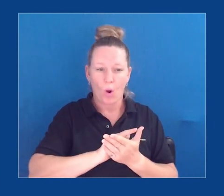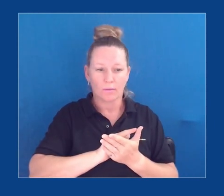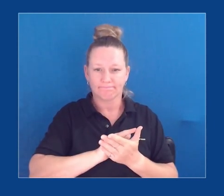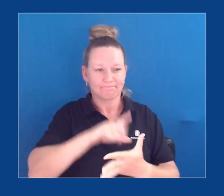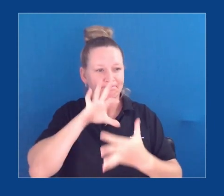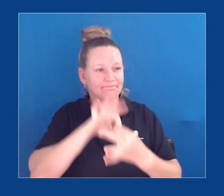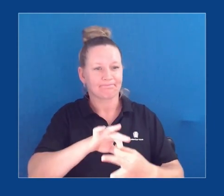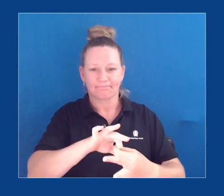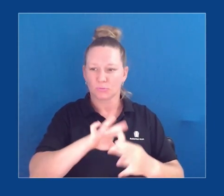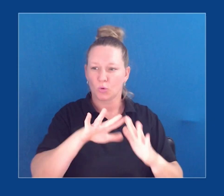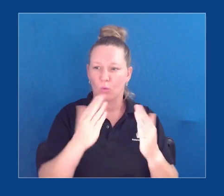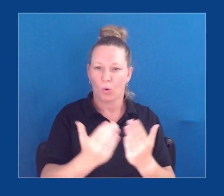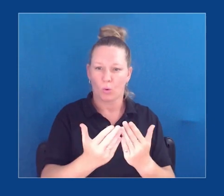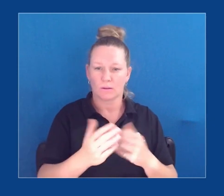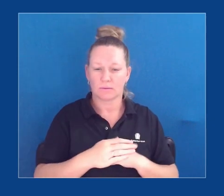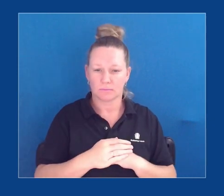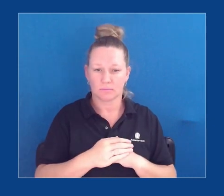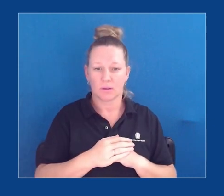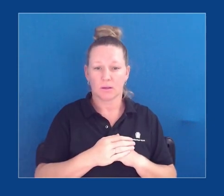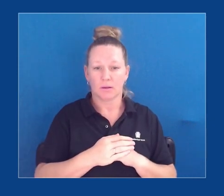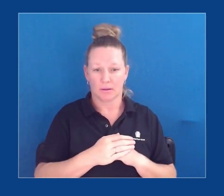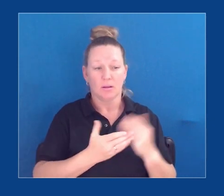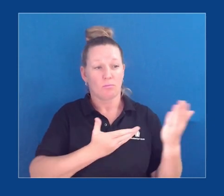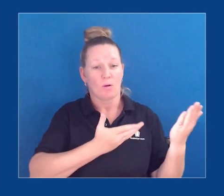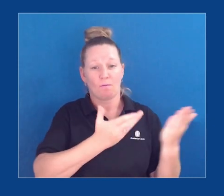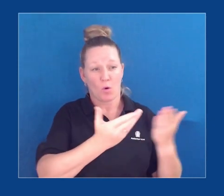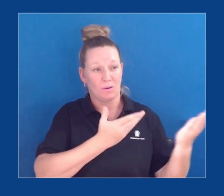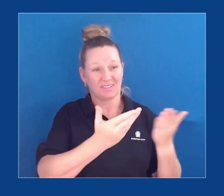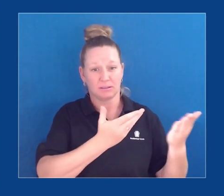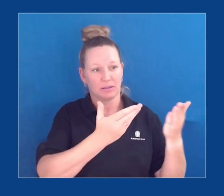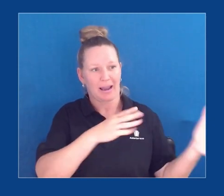traditions are the foundation of social and personal well-being.